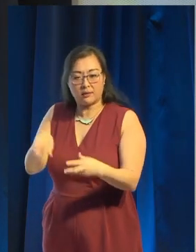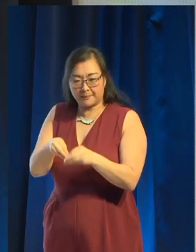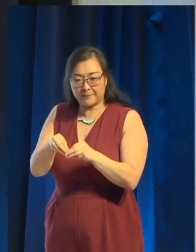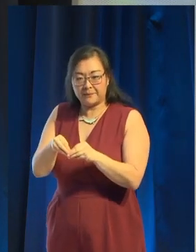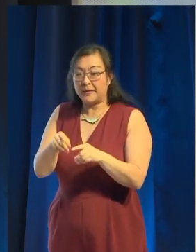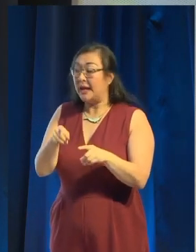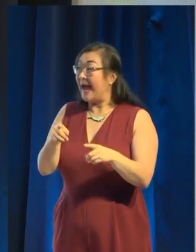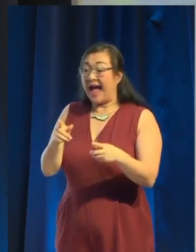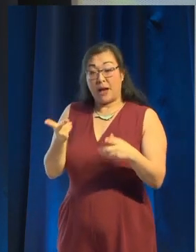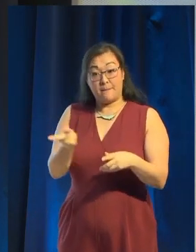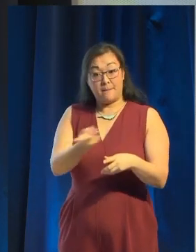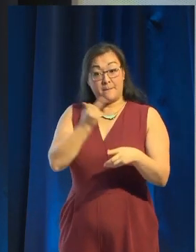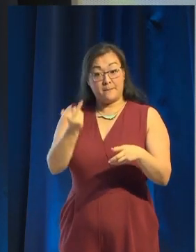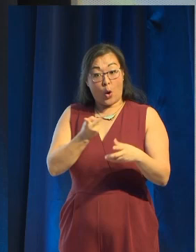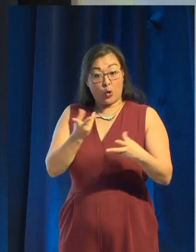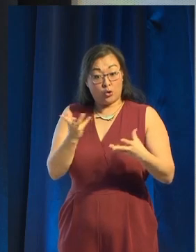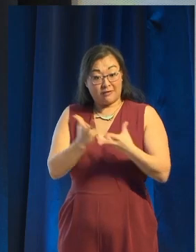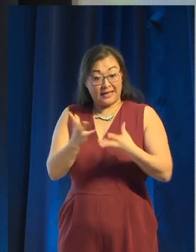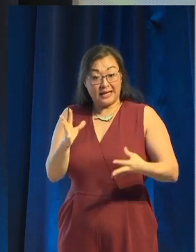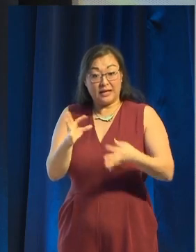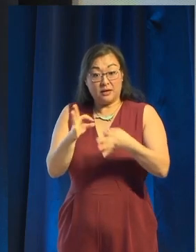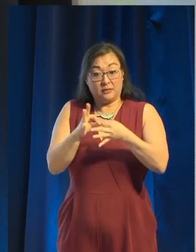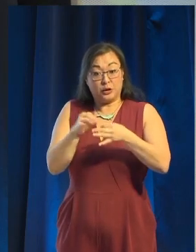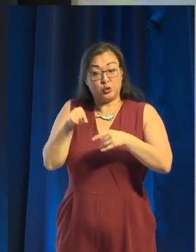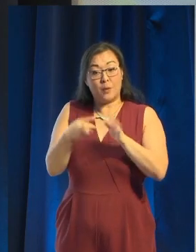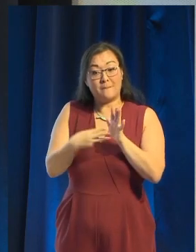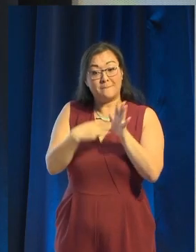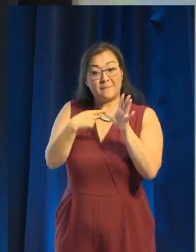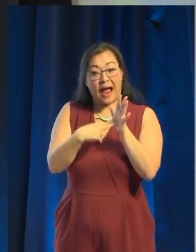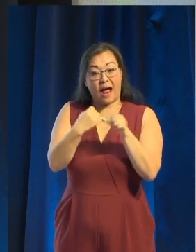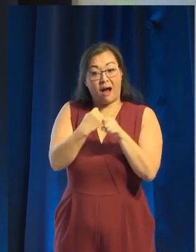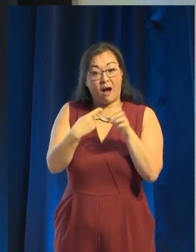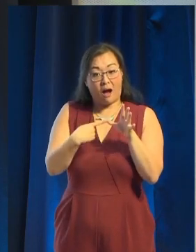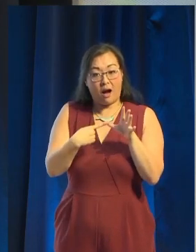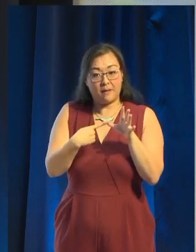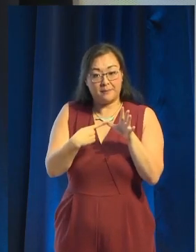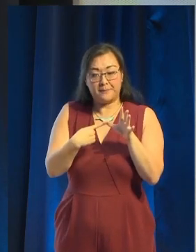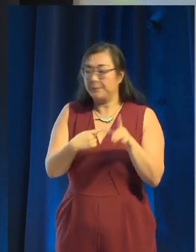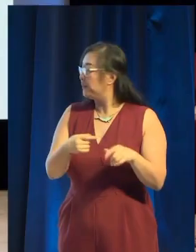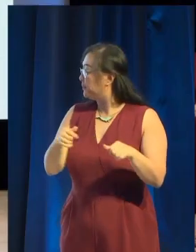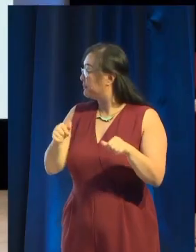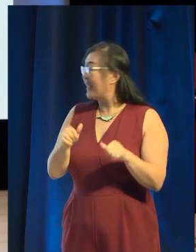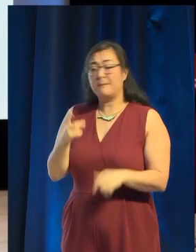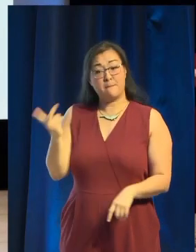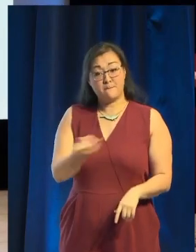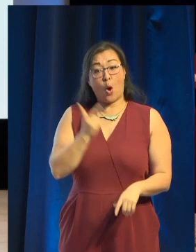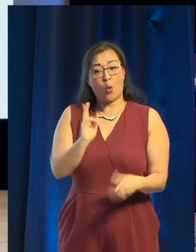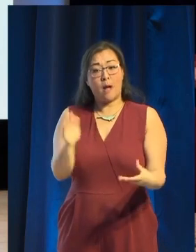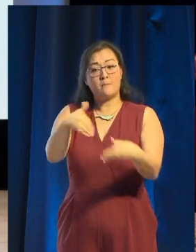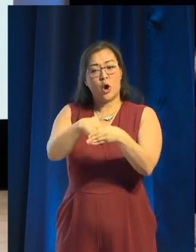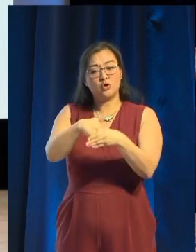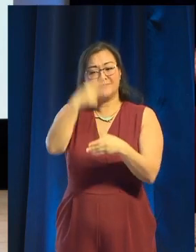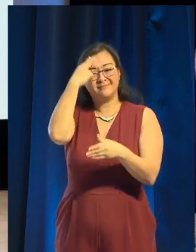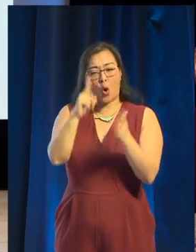Emily Taylor shows that they should be understood as part of the otaku culture in Japan. And